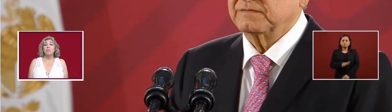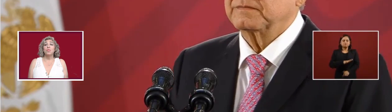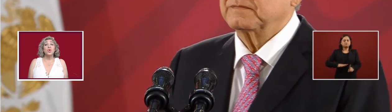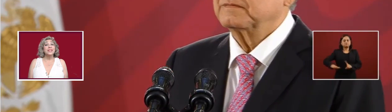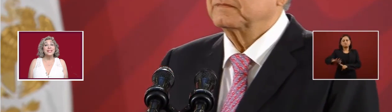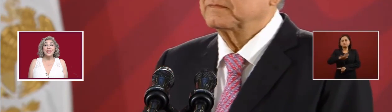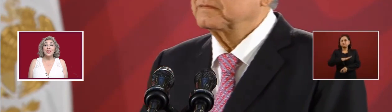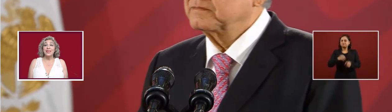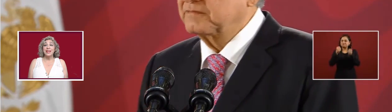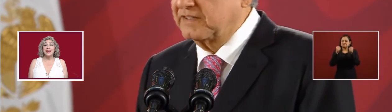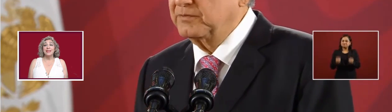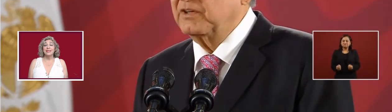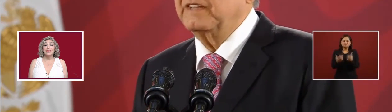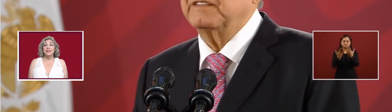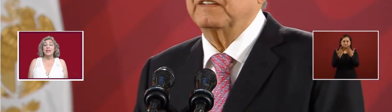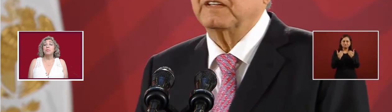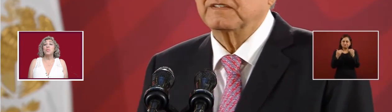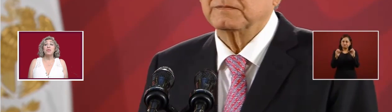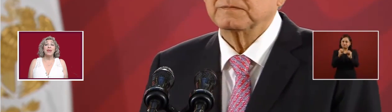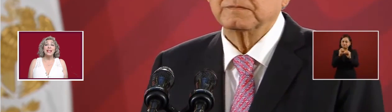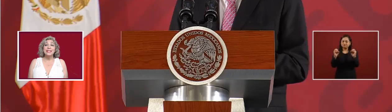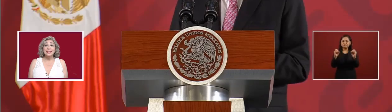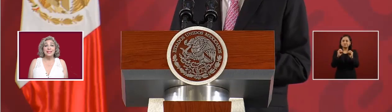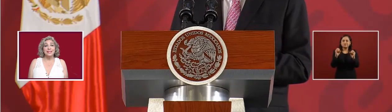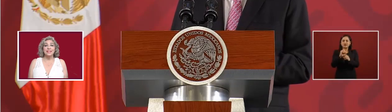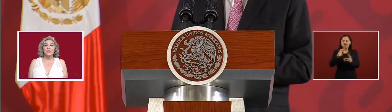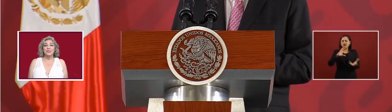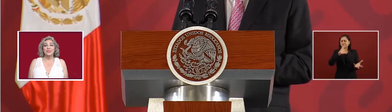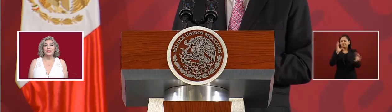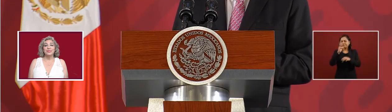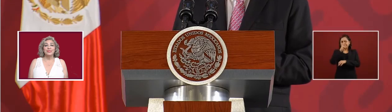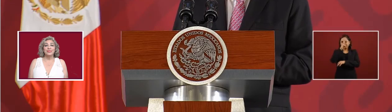More insecurity. More violence.